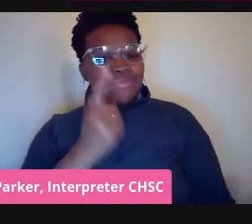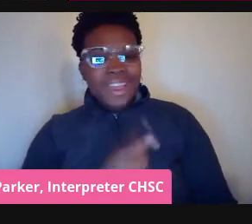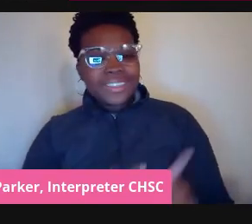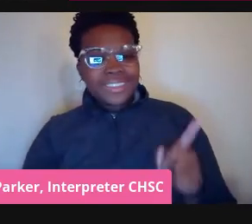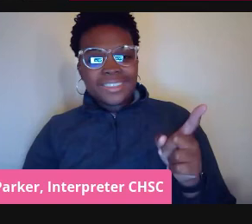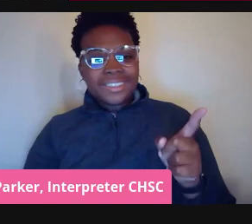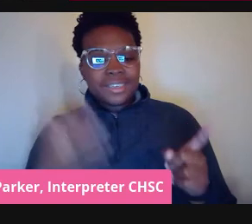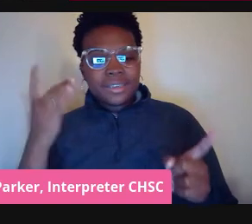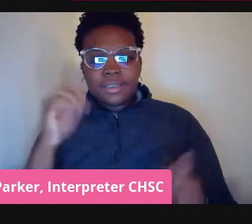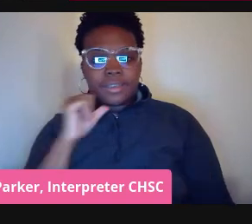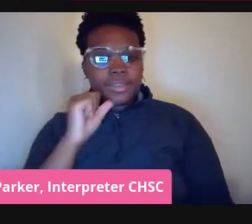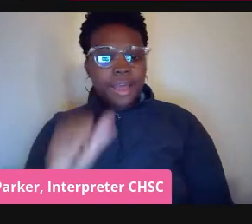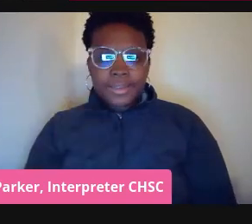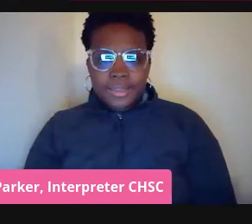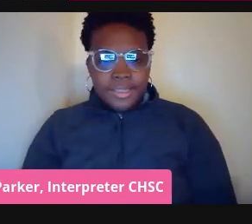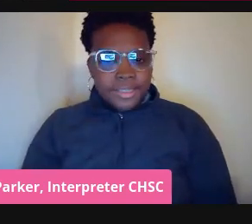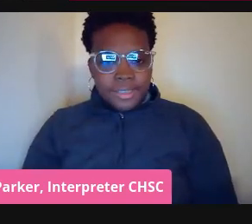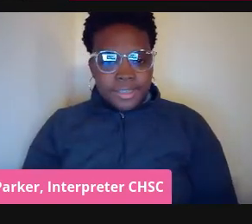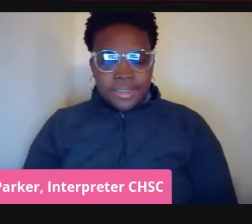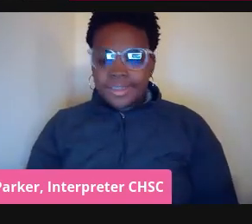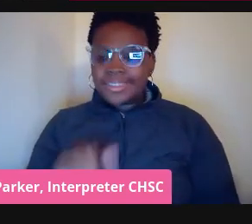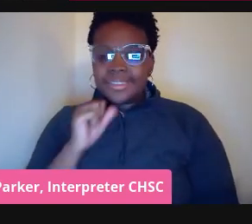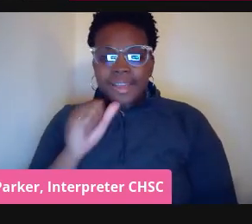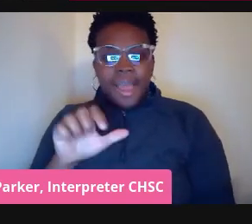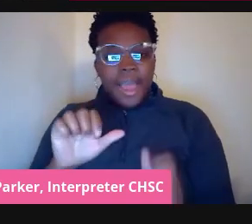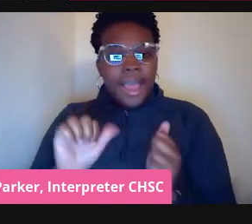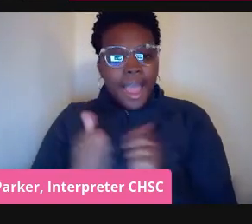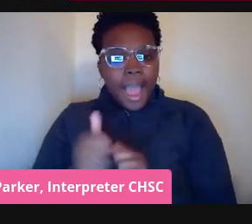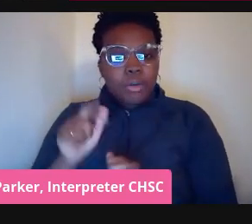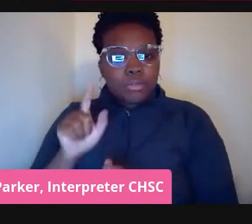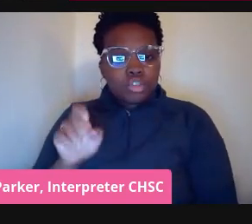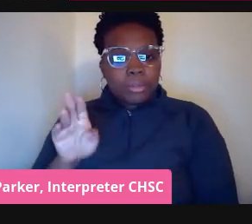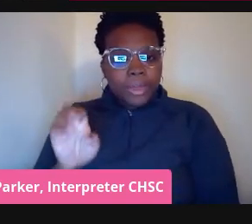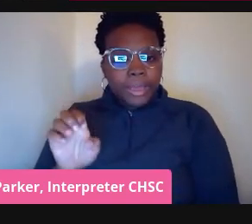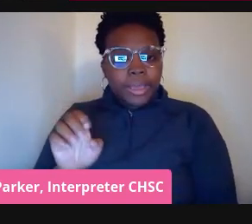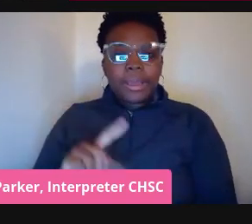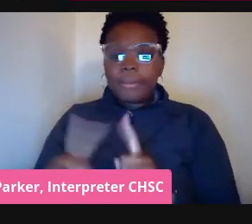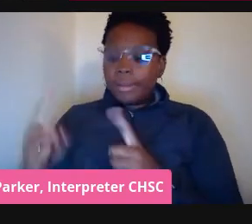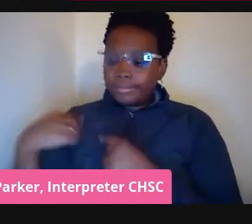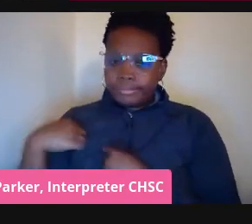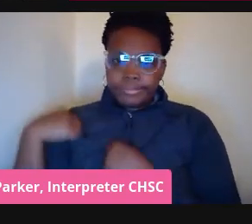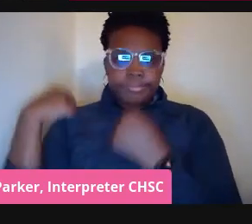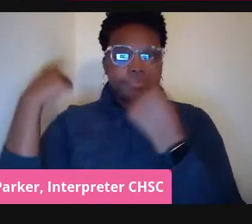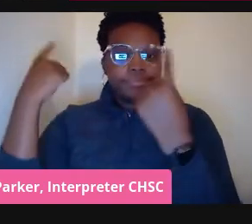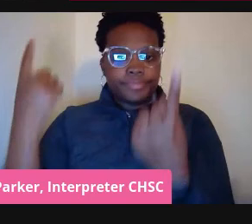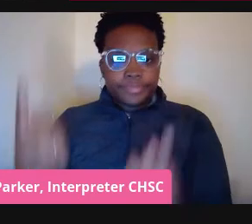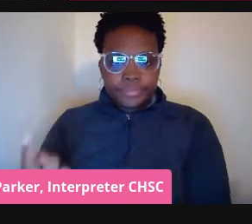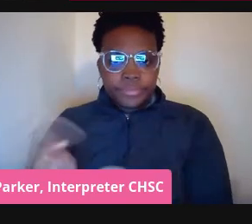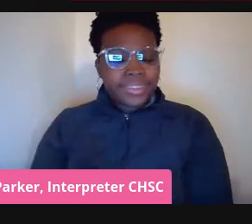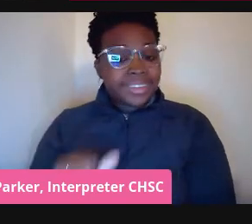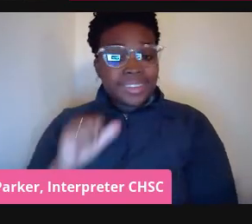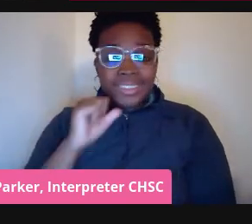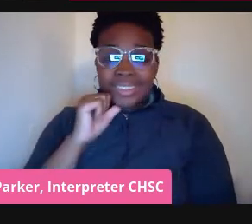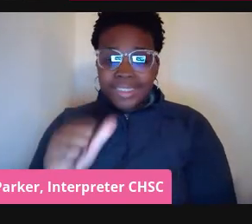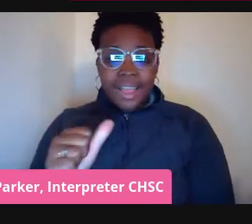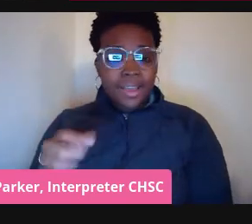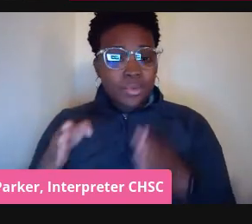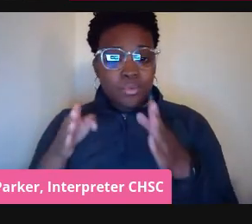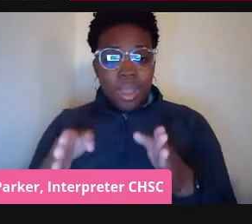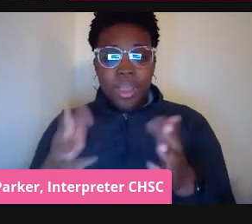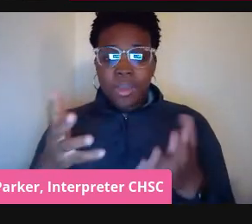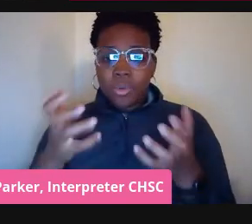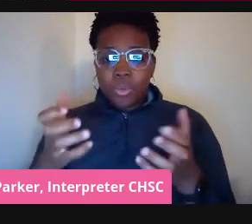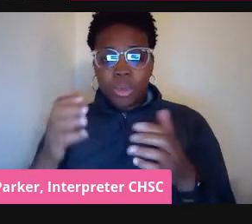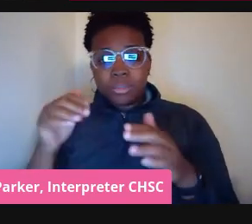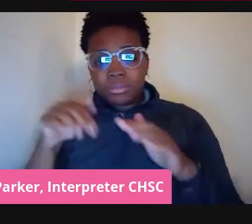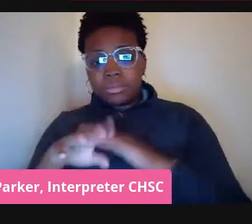not. It's not the way that it should be, but it is the way that it has been. And that is not the way that we want to go into